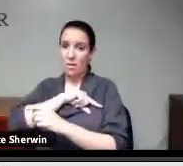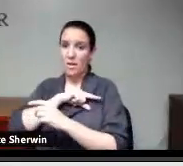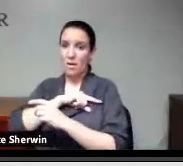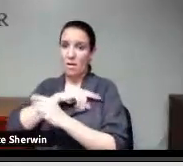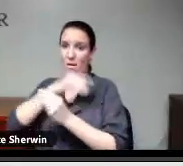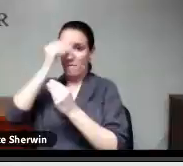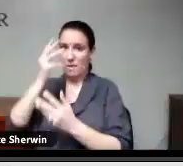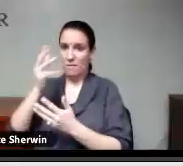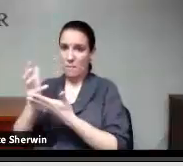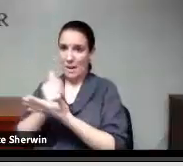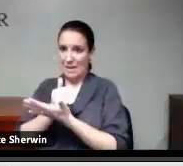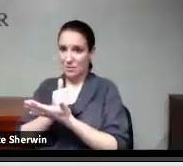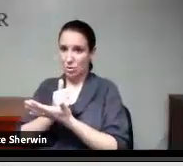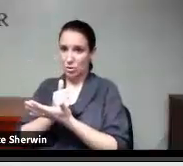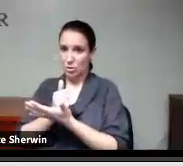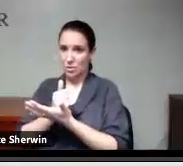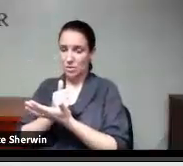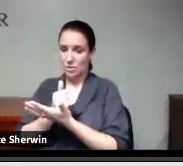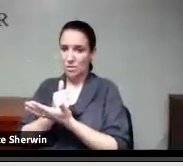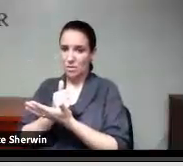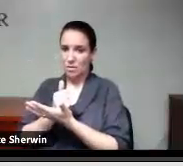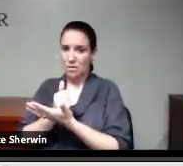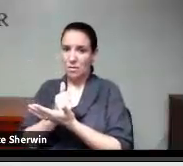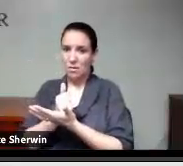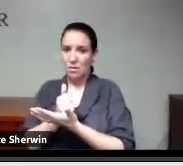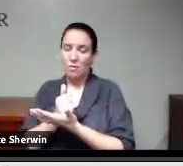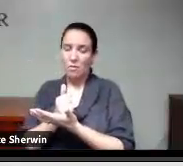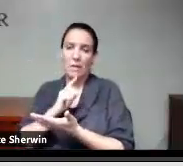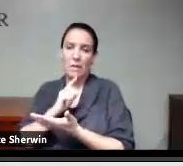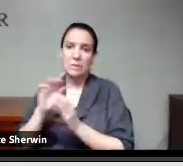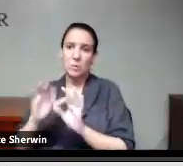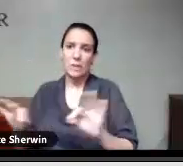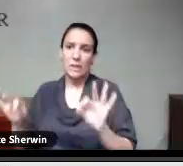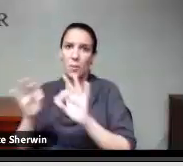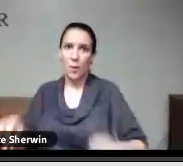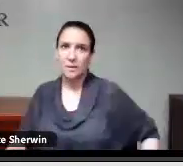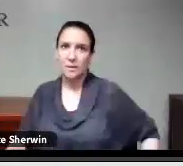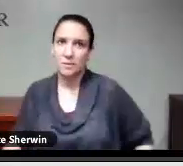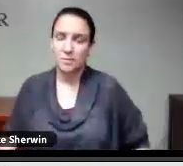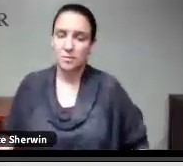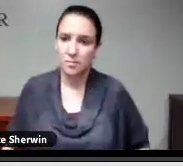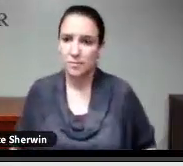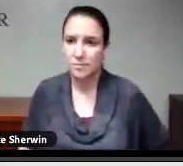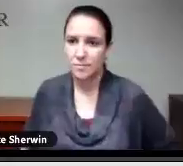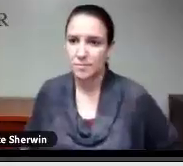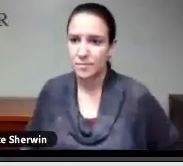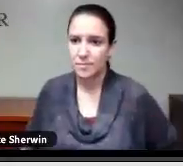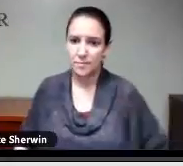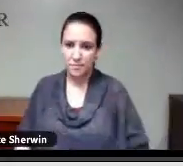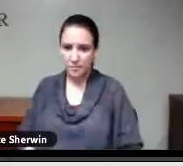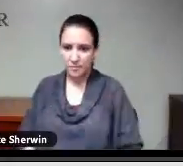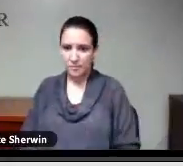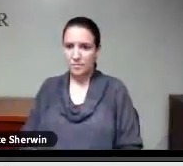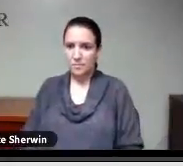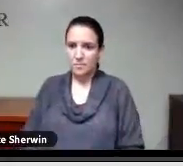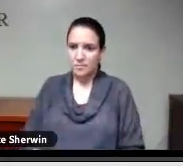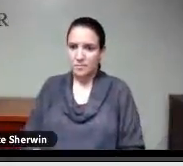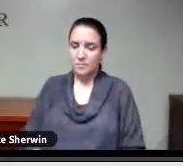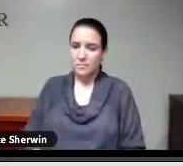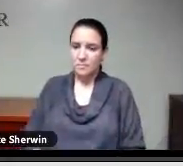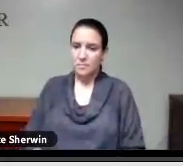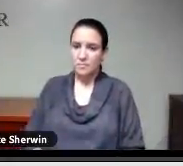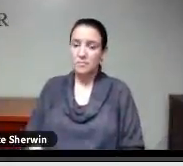if any of you could share examples of some qualitative measures that you've used. So if you have